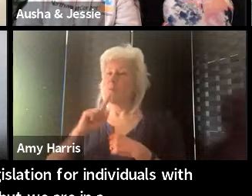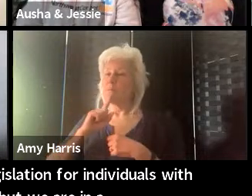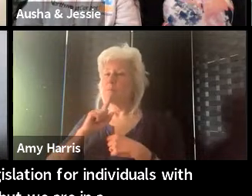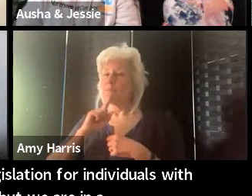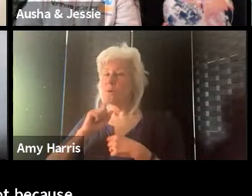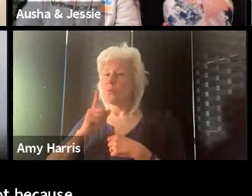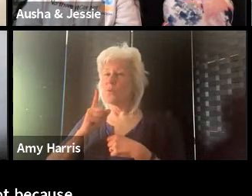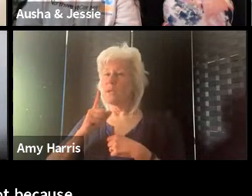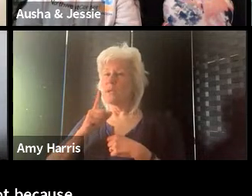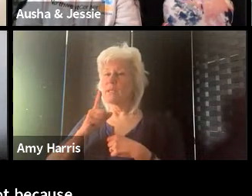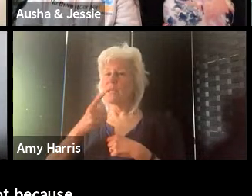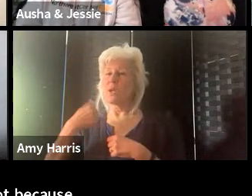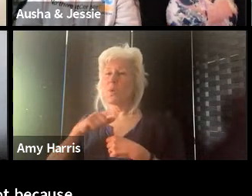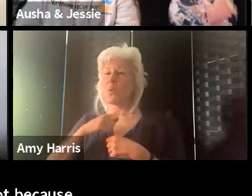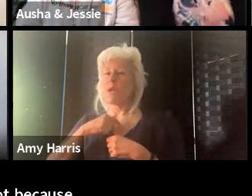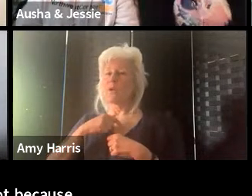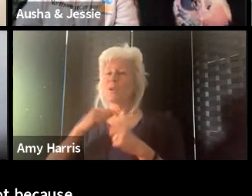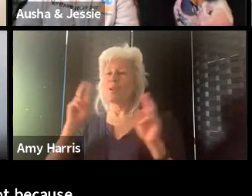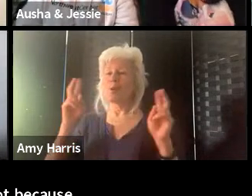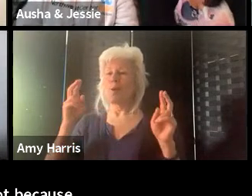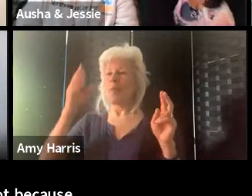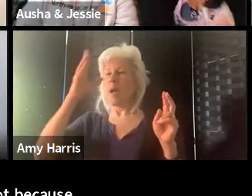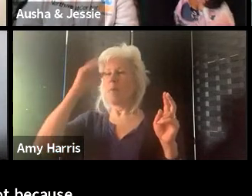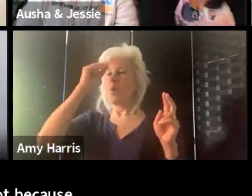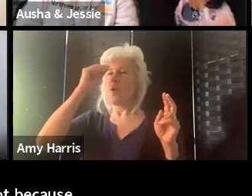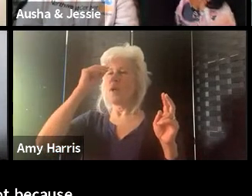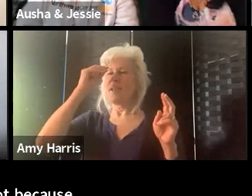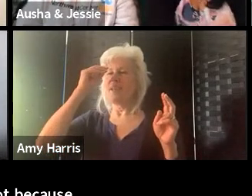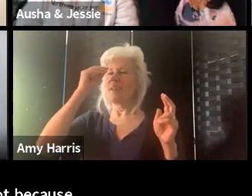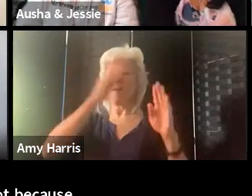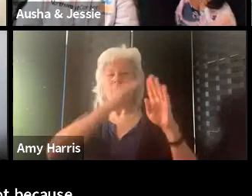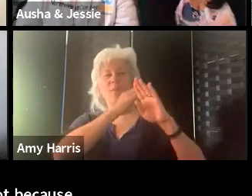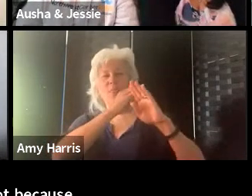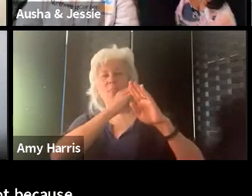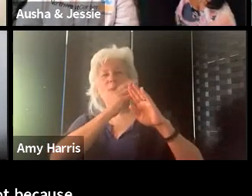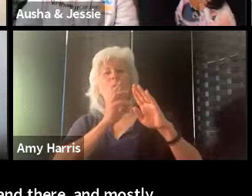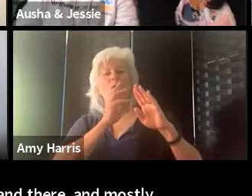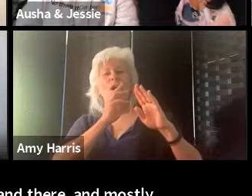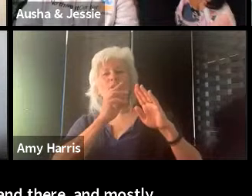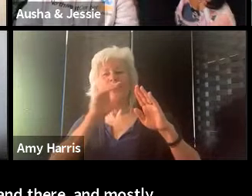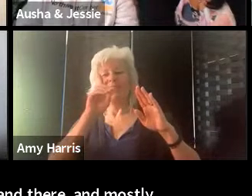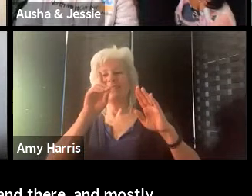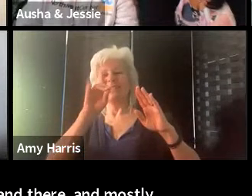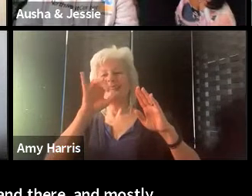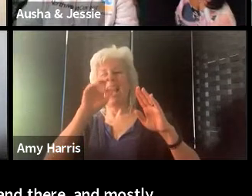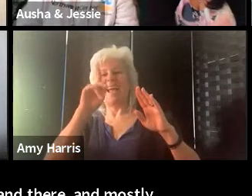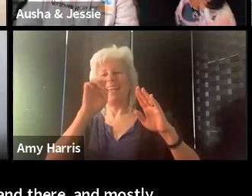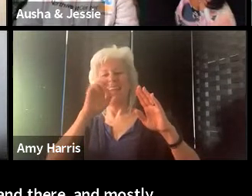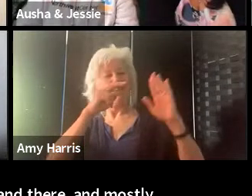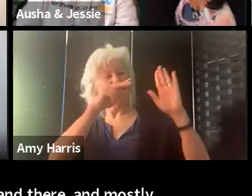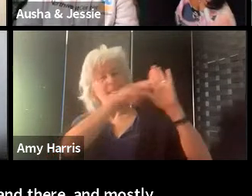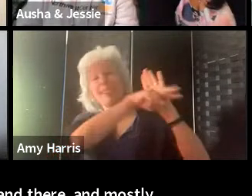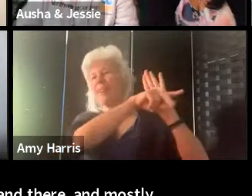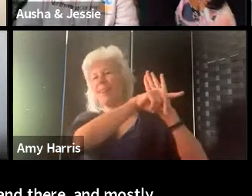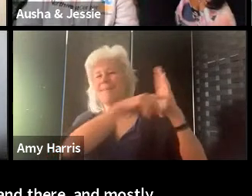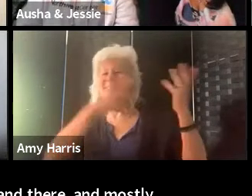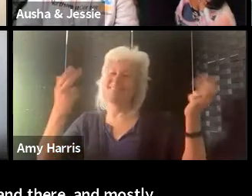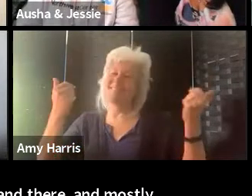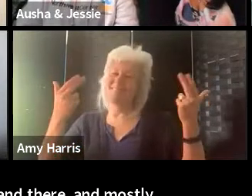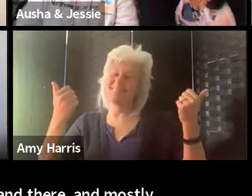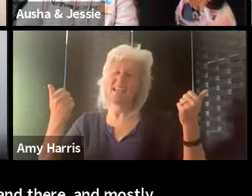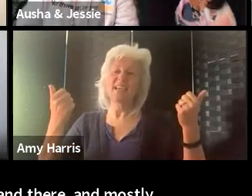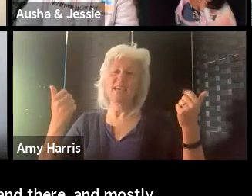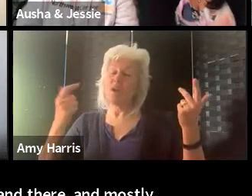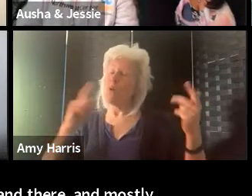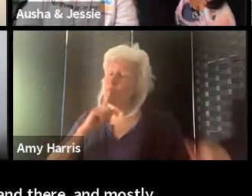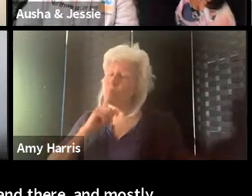boy with the finger in the dike. We're trying to hold on to what we have right now more than anything else. And I think it's really incumbent